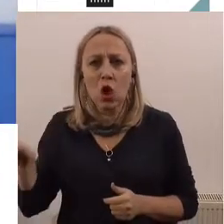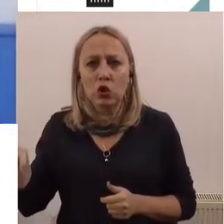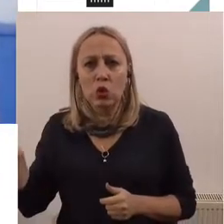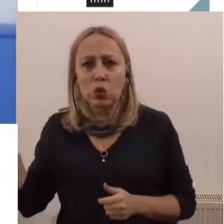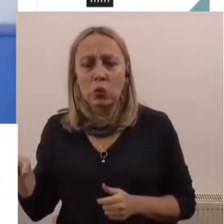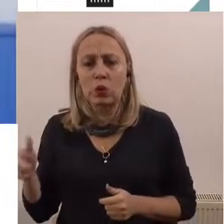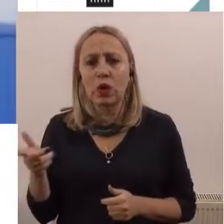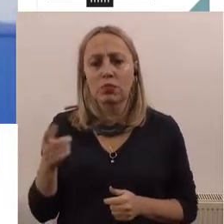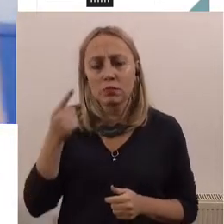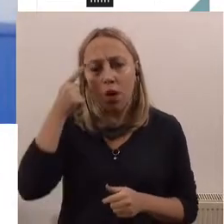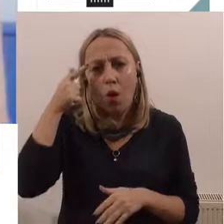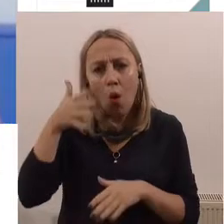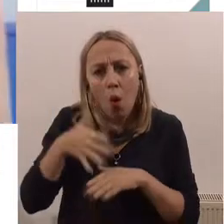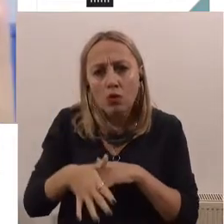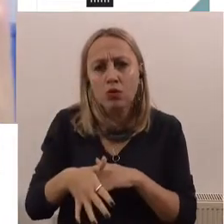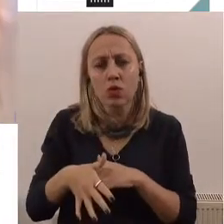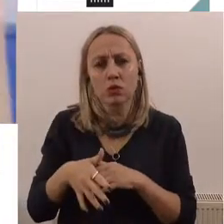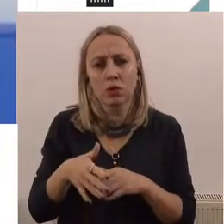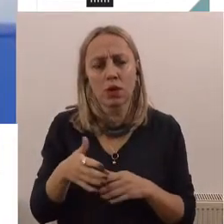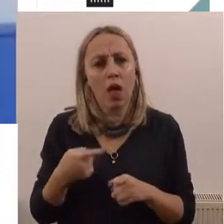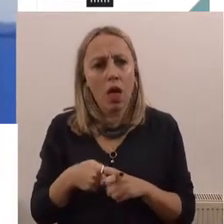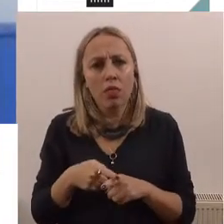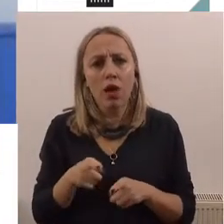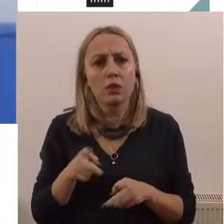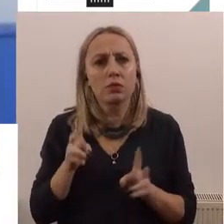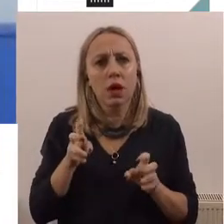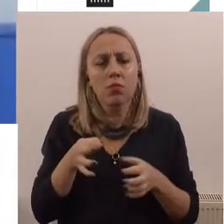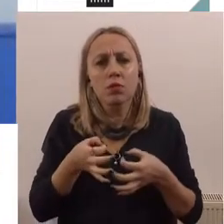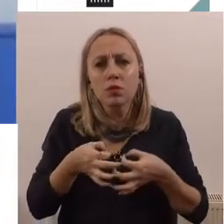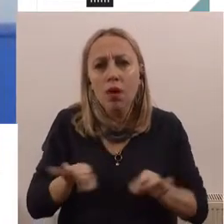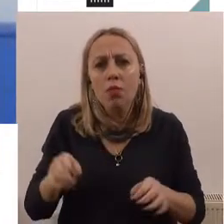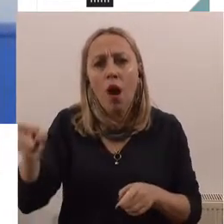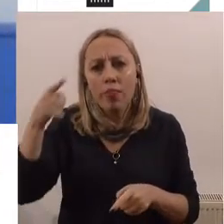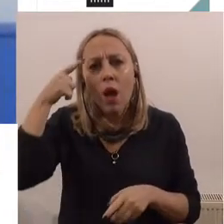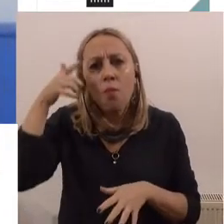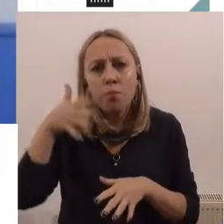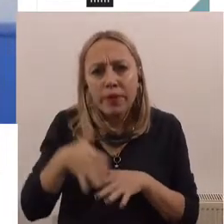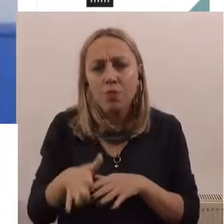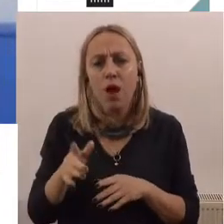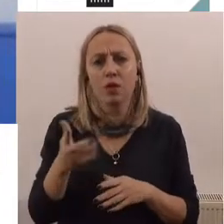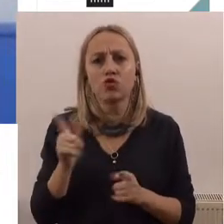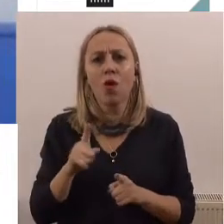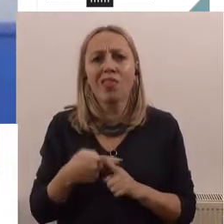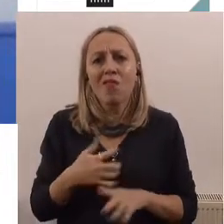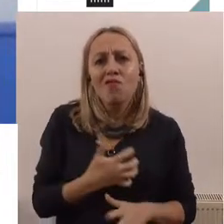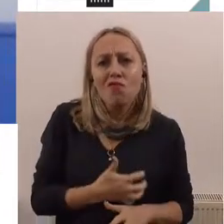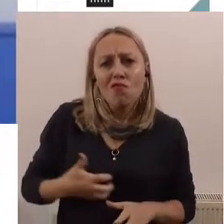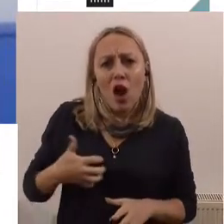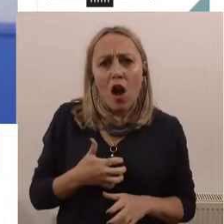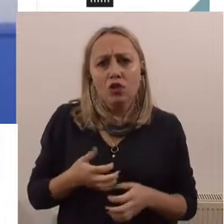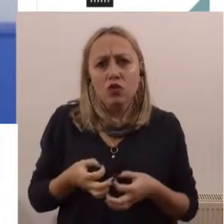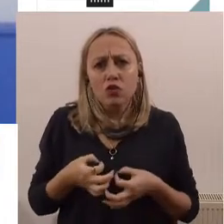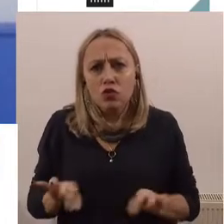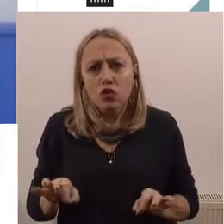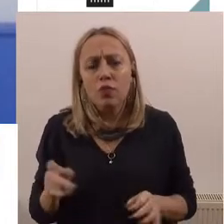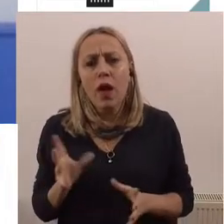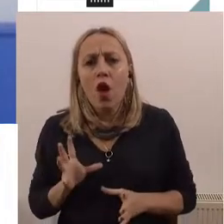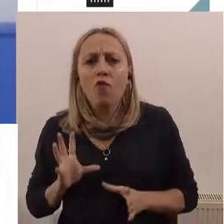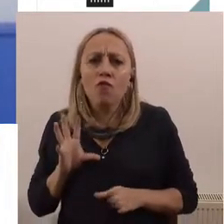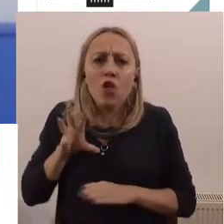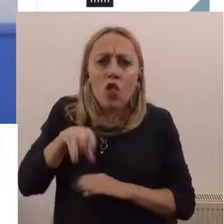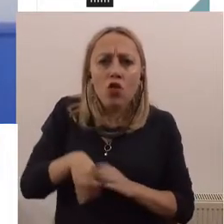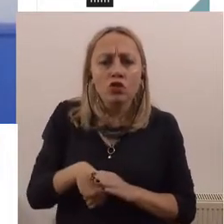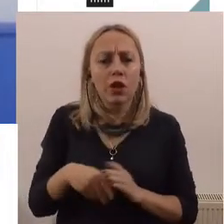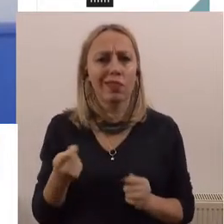your staff is conscious about this subject, that they realize how important accessibility is. So you have to put a lot of effort